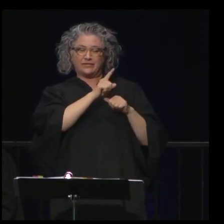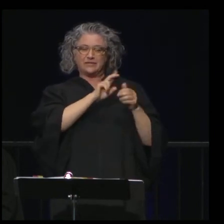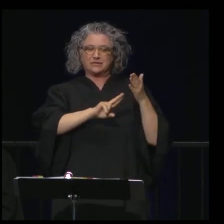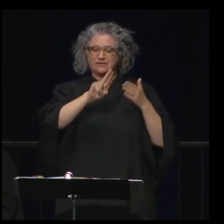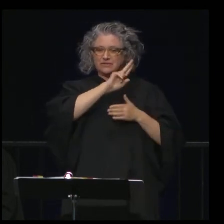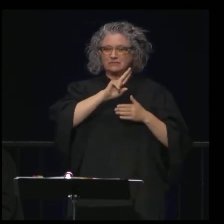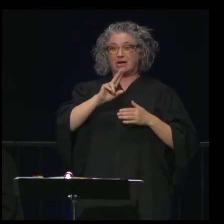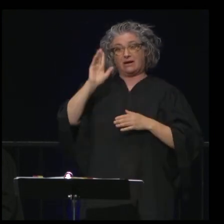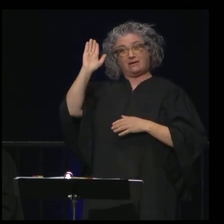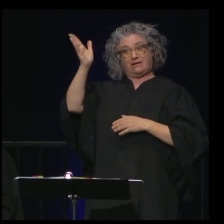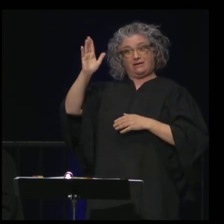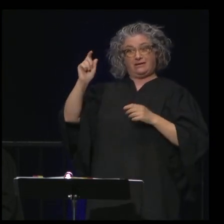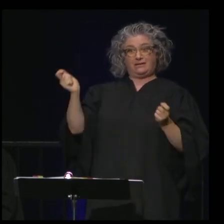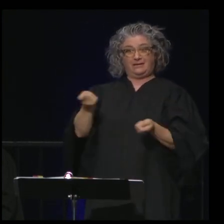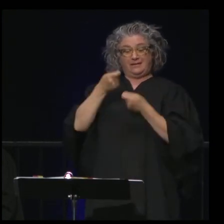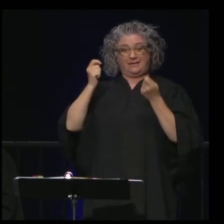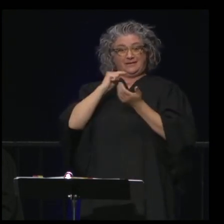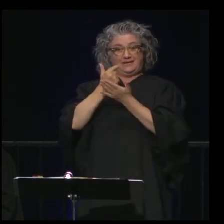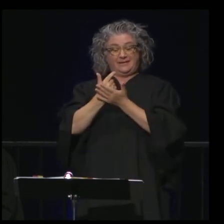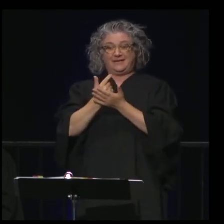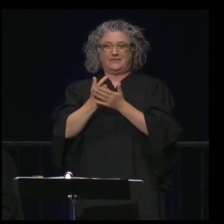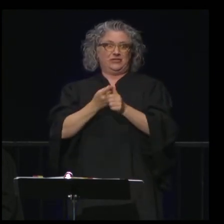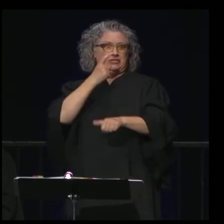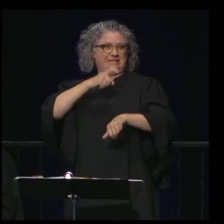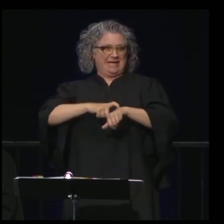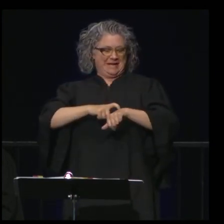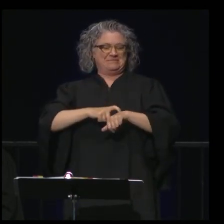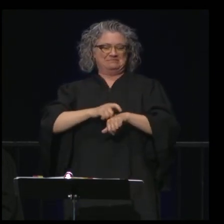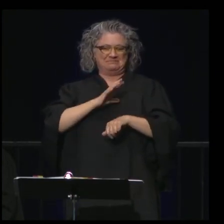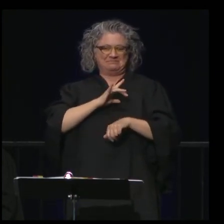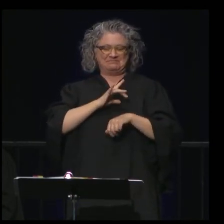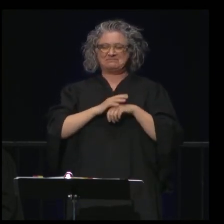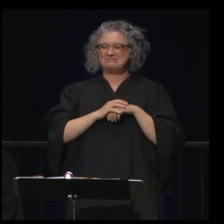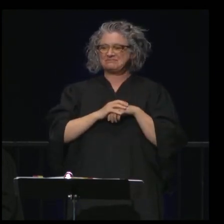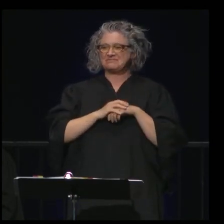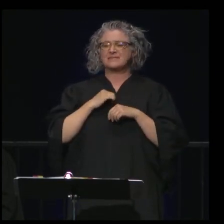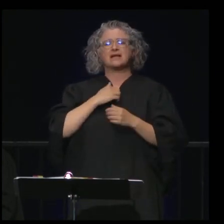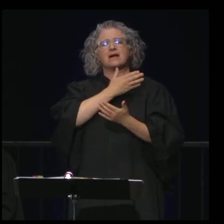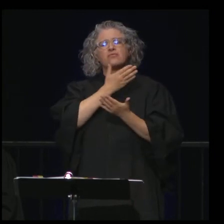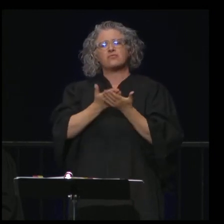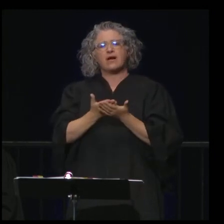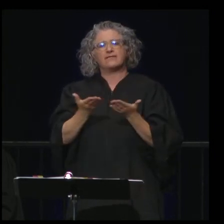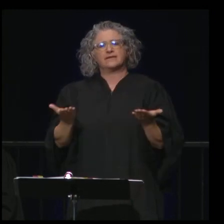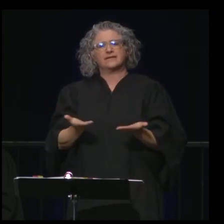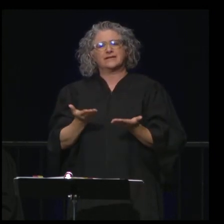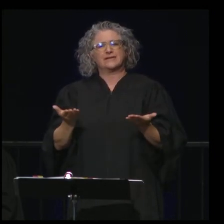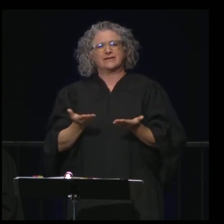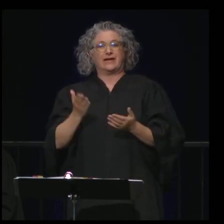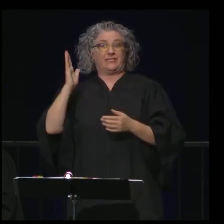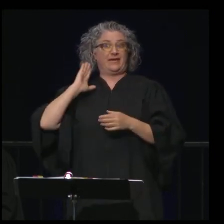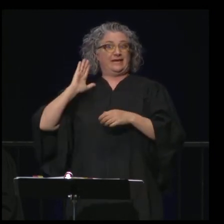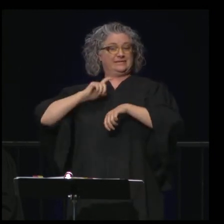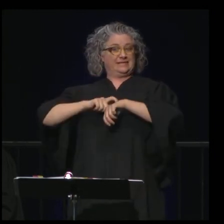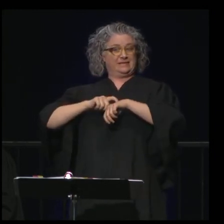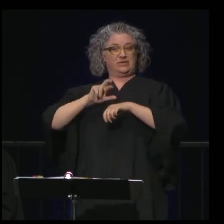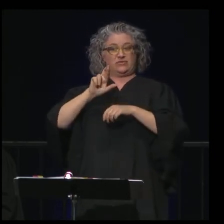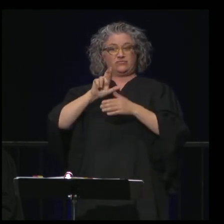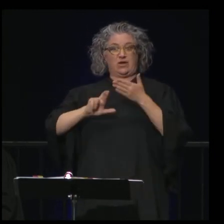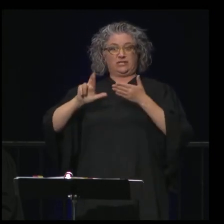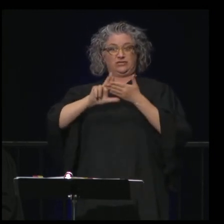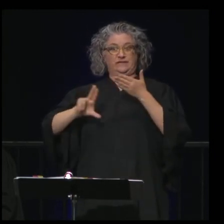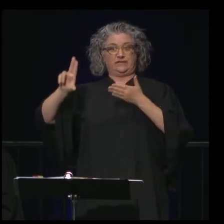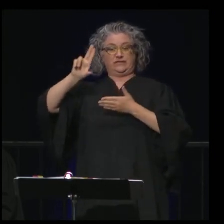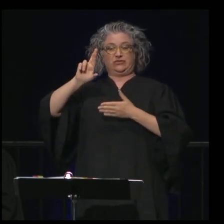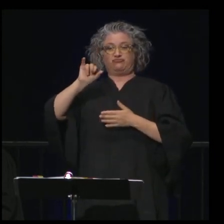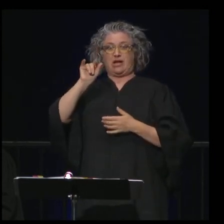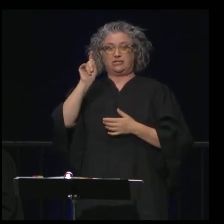for everything. I arrived here at what was then known as Ryerson University when I was 19